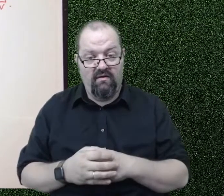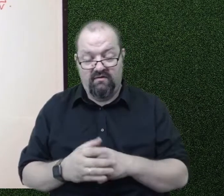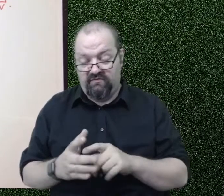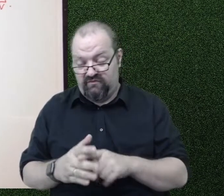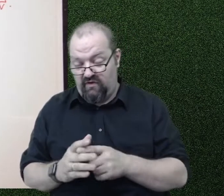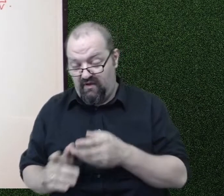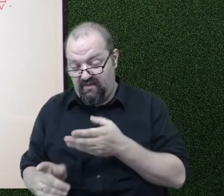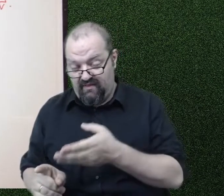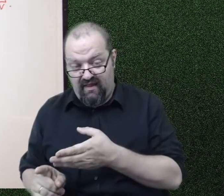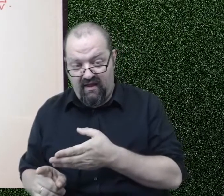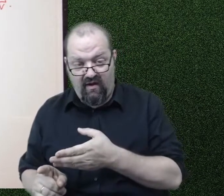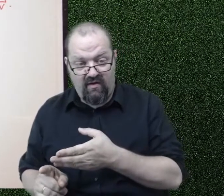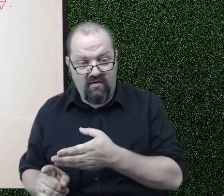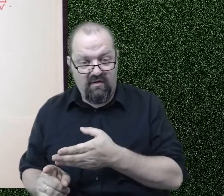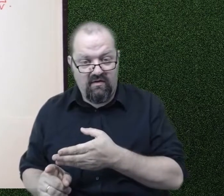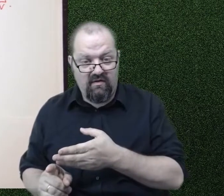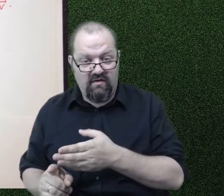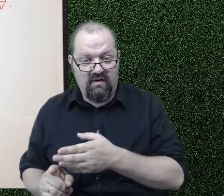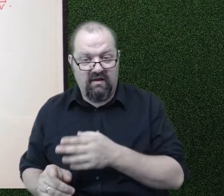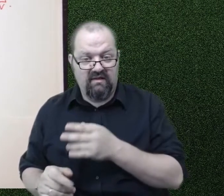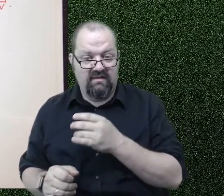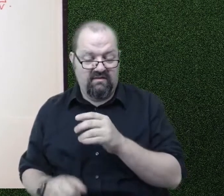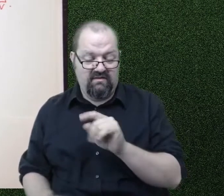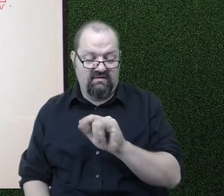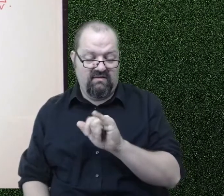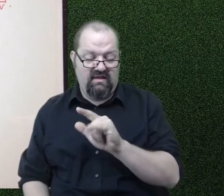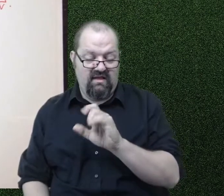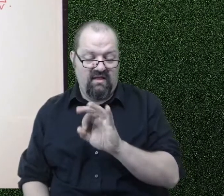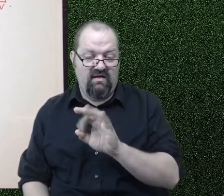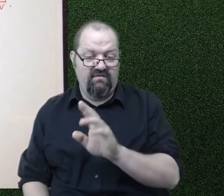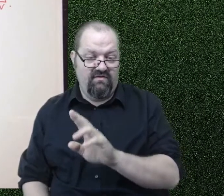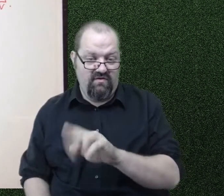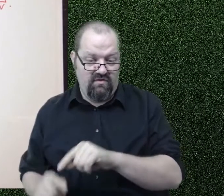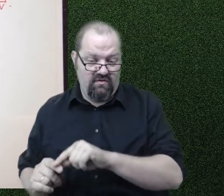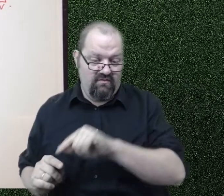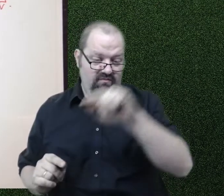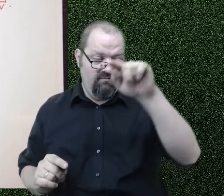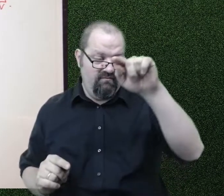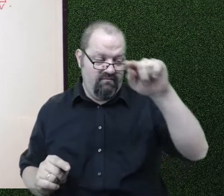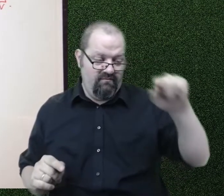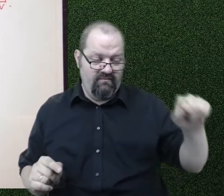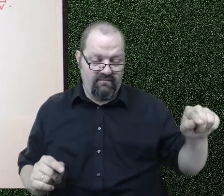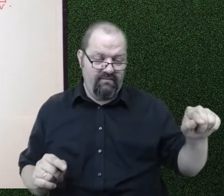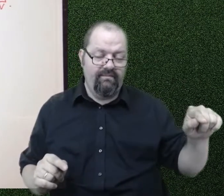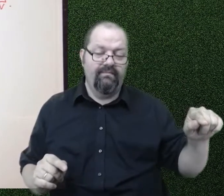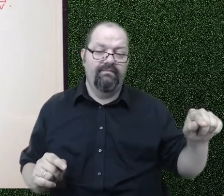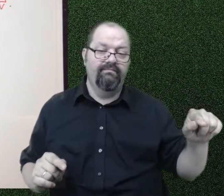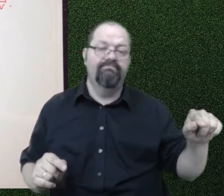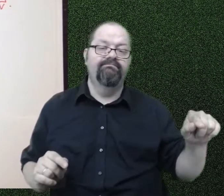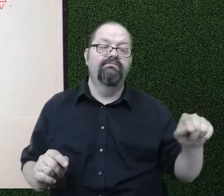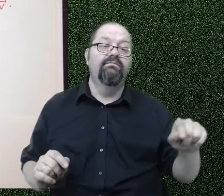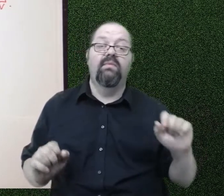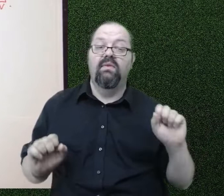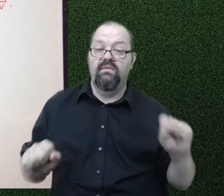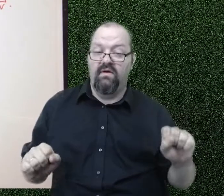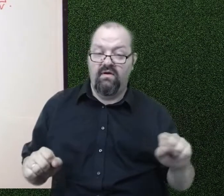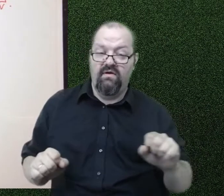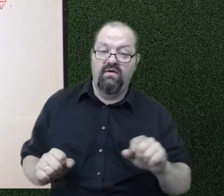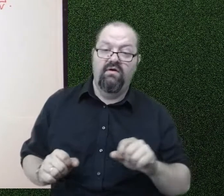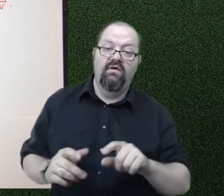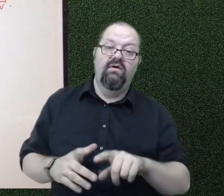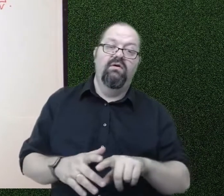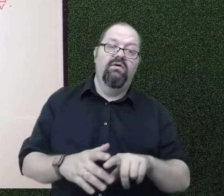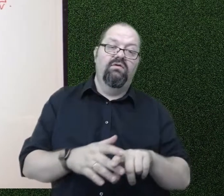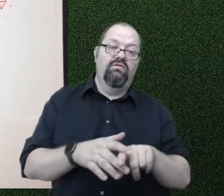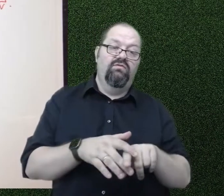u, and then going this way and drawing u first and then adding v, I could draw v first and then